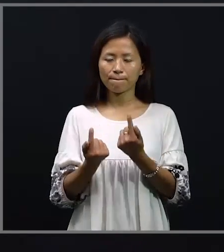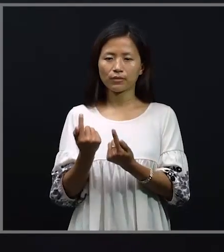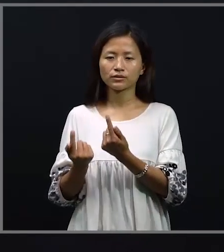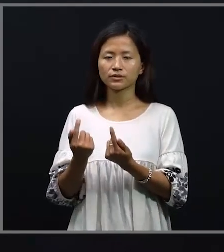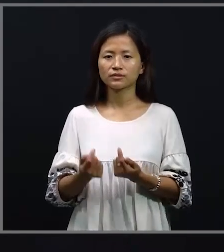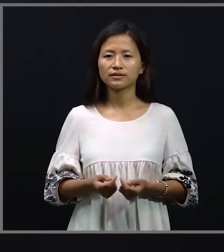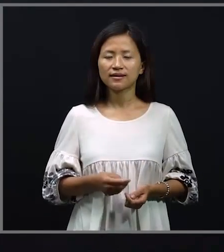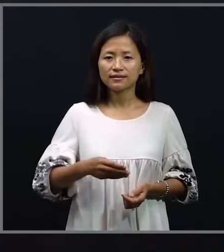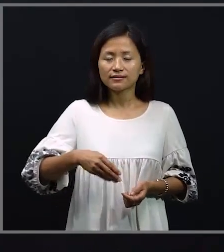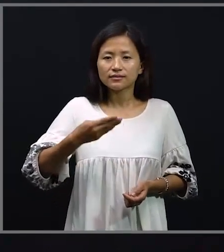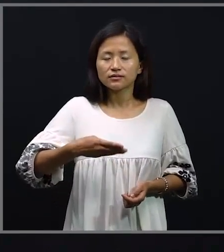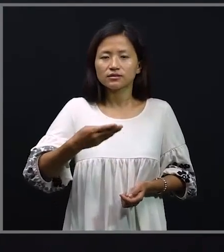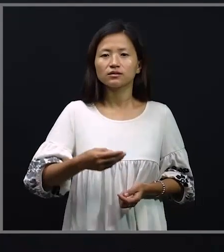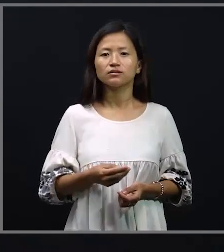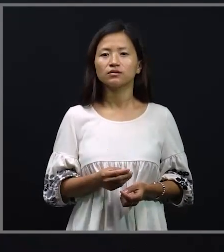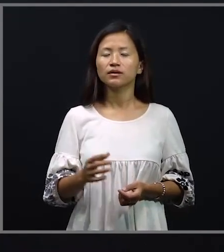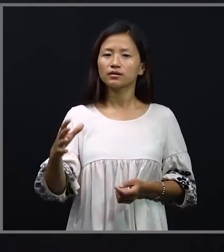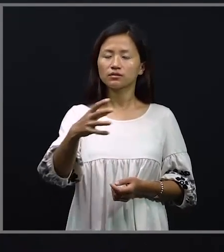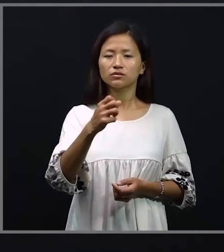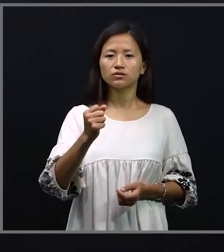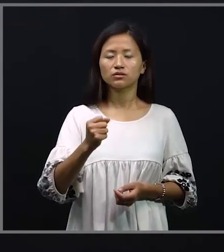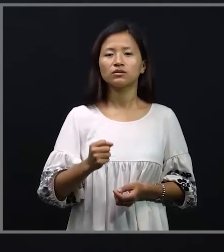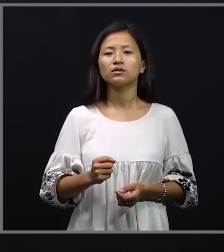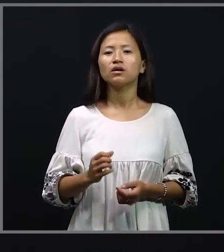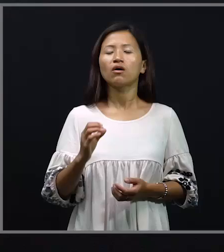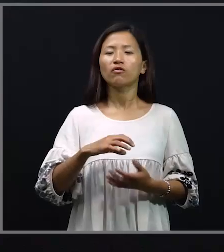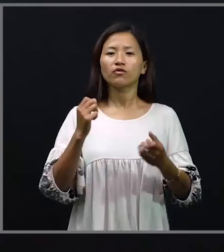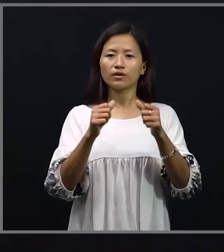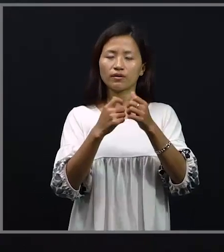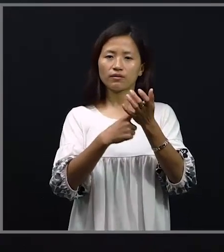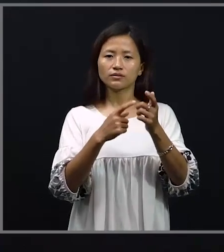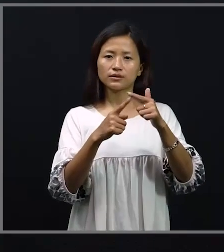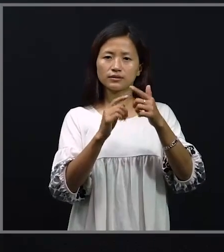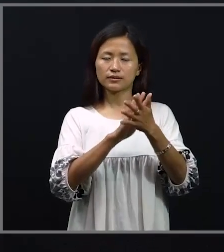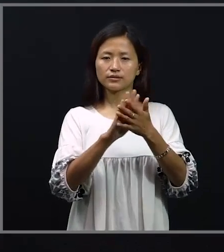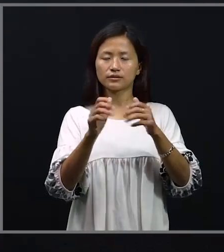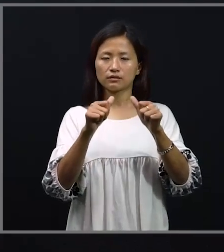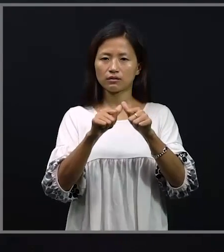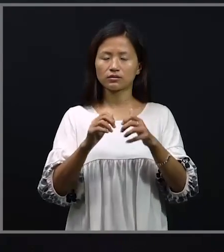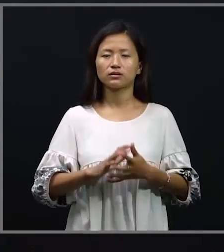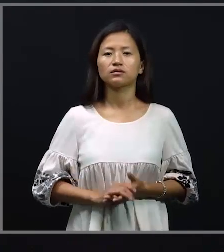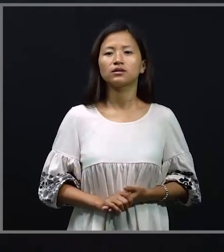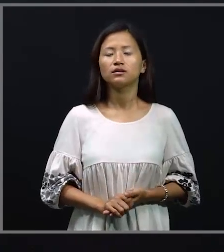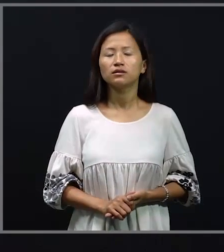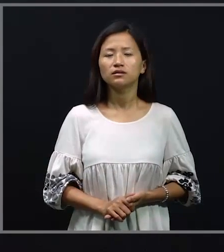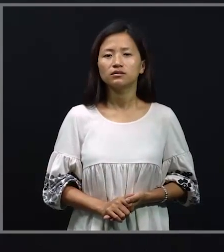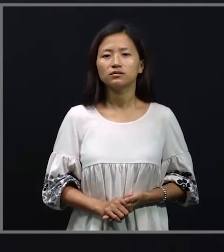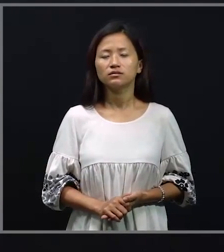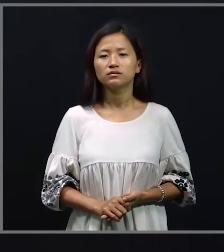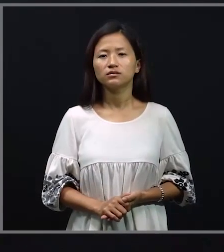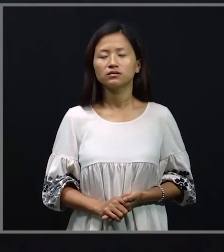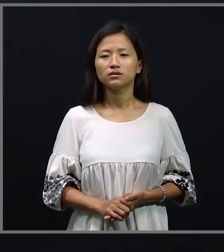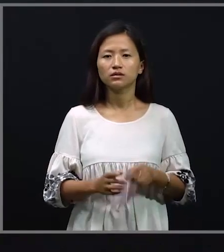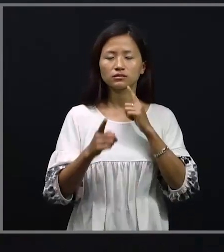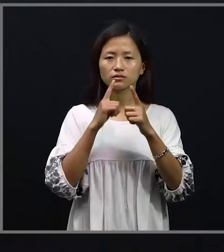deals with the acquisition and control of artha. Okay, what is this artha all about? Artha,